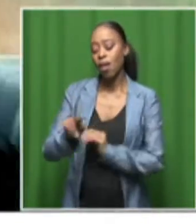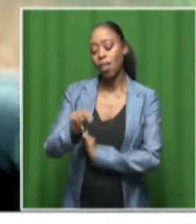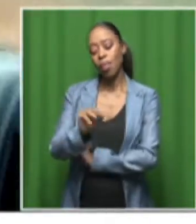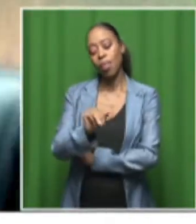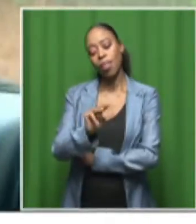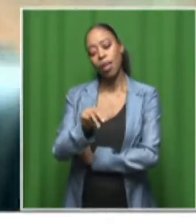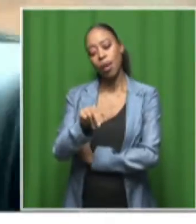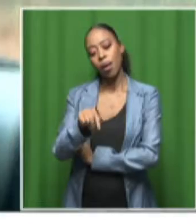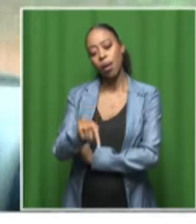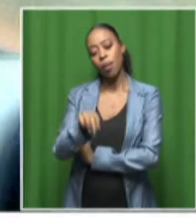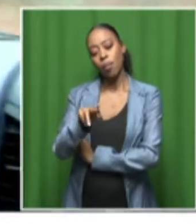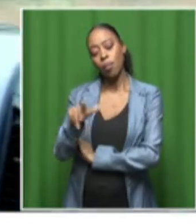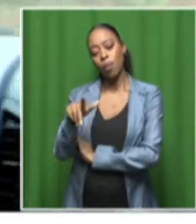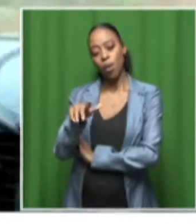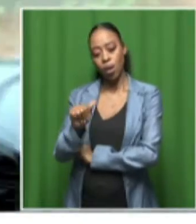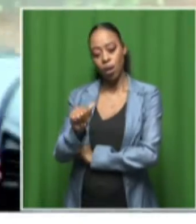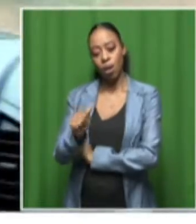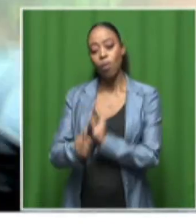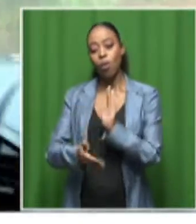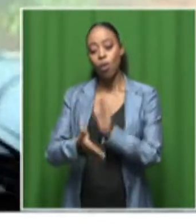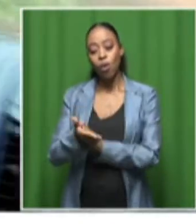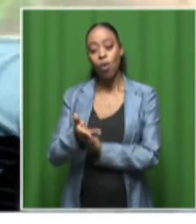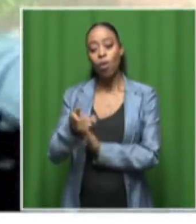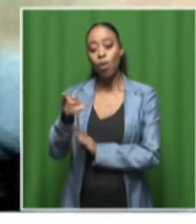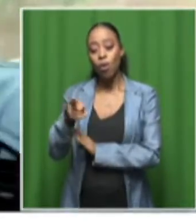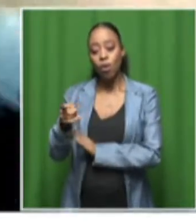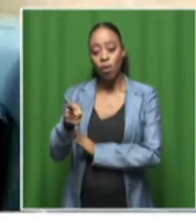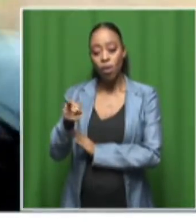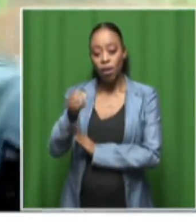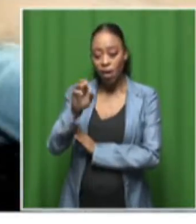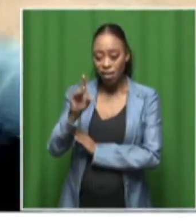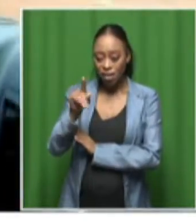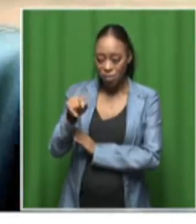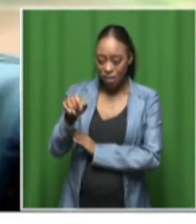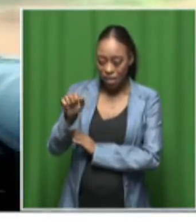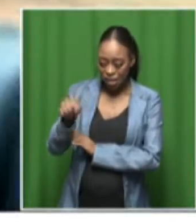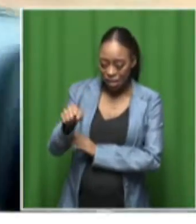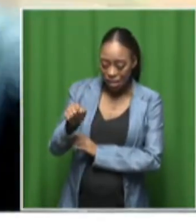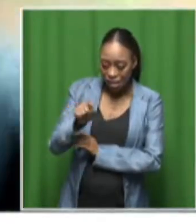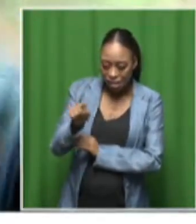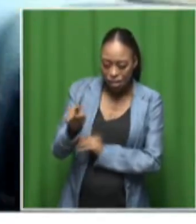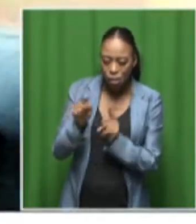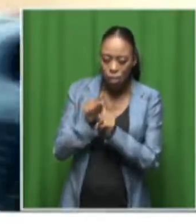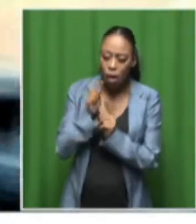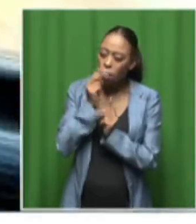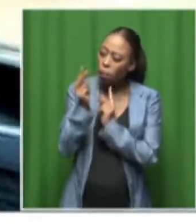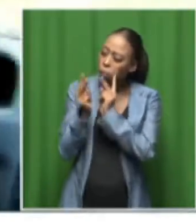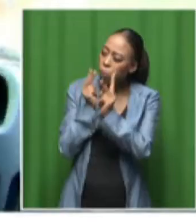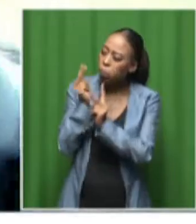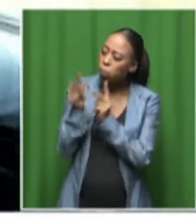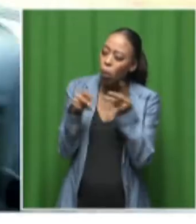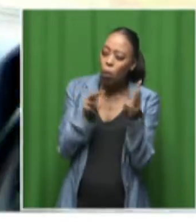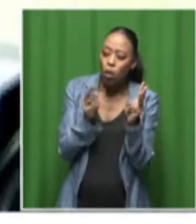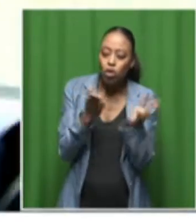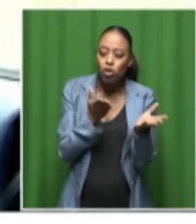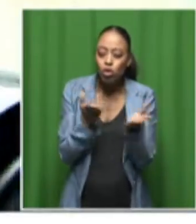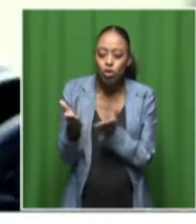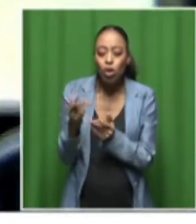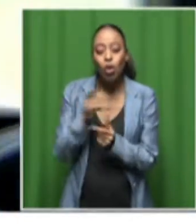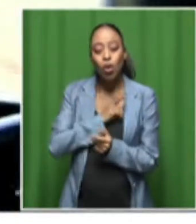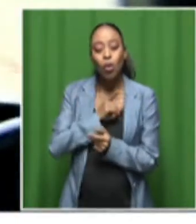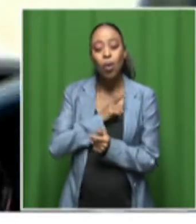the road to Kurane, and this is an IDP settlement. But it's quite interesting to actually see this road because this is the